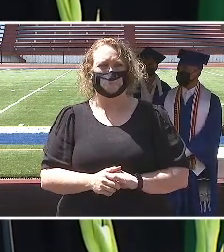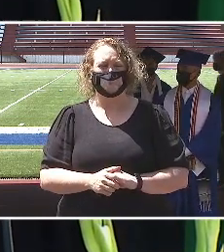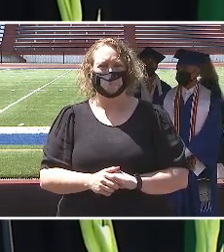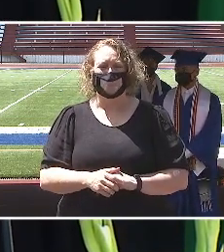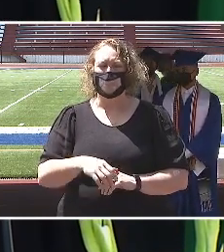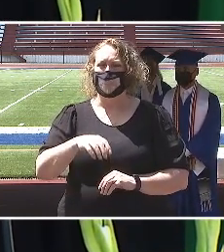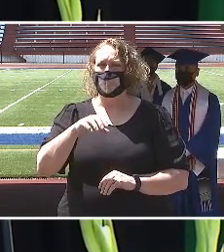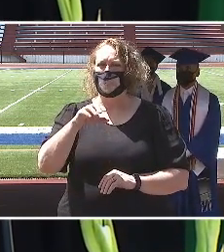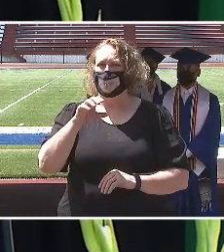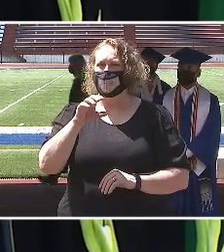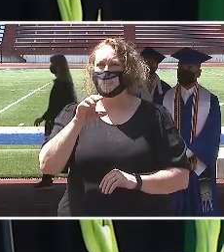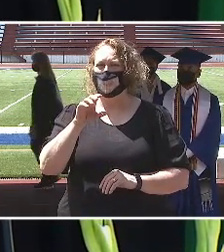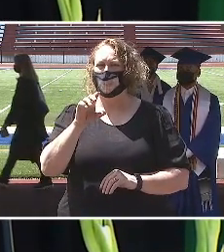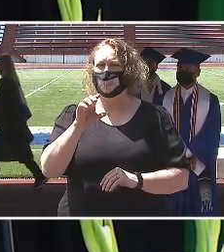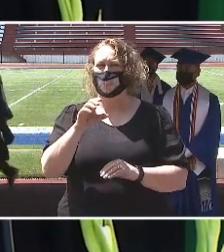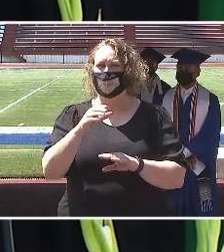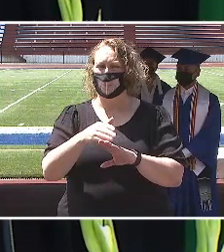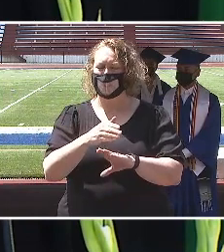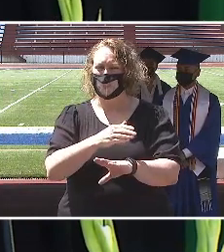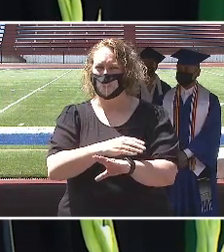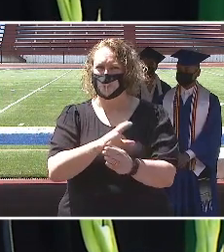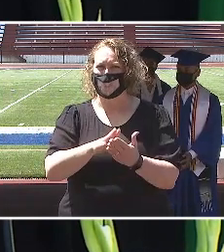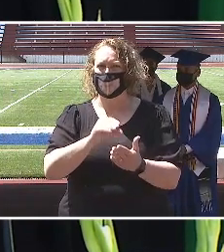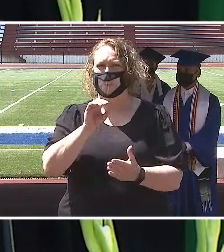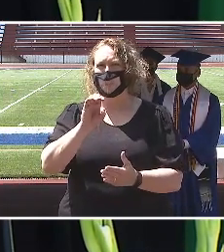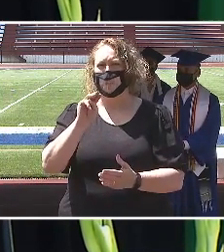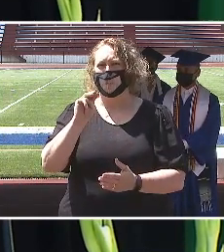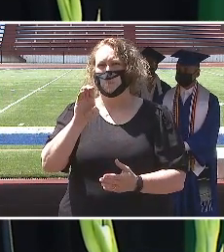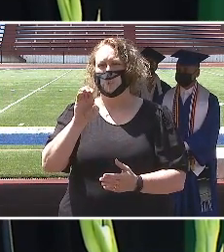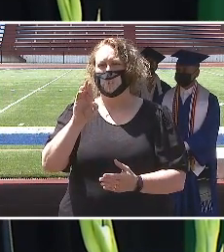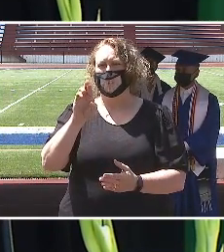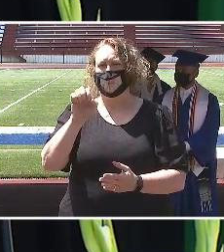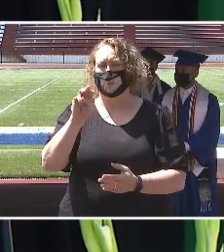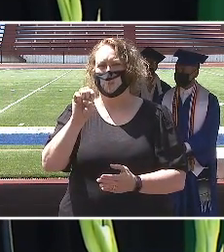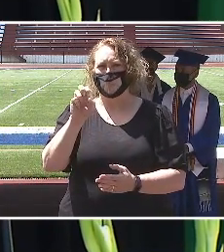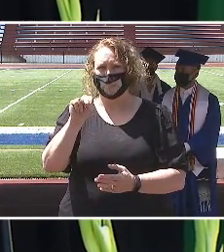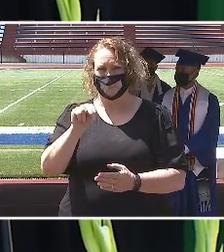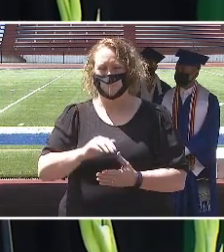Learning Improvement Officer Chris McCrumman.